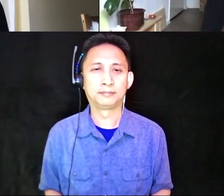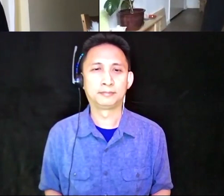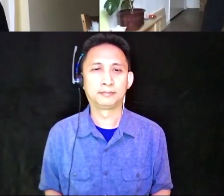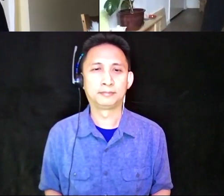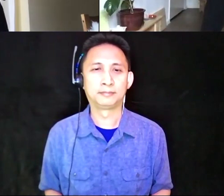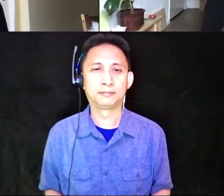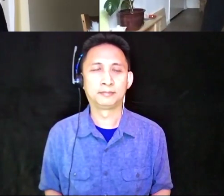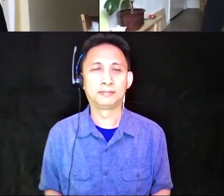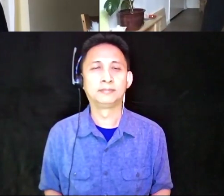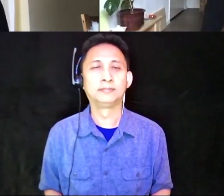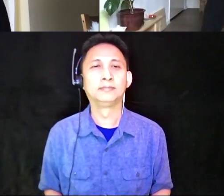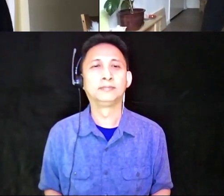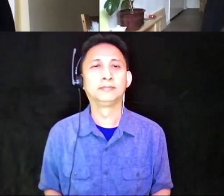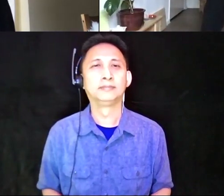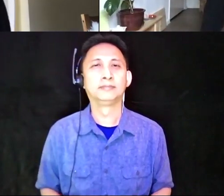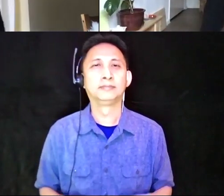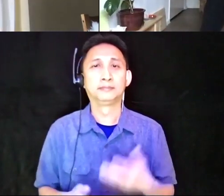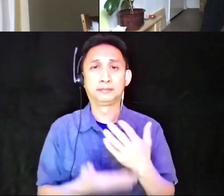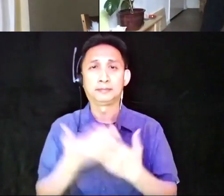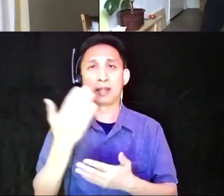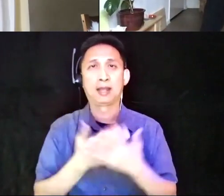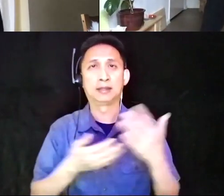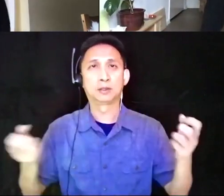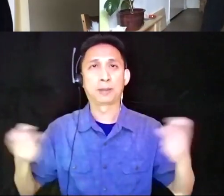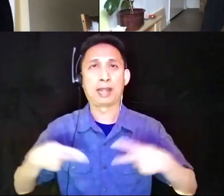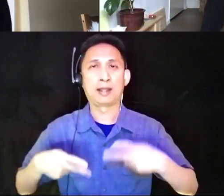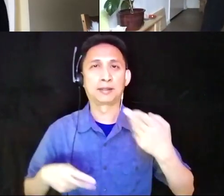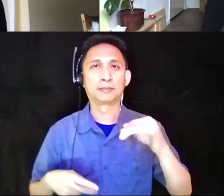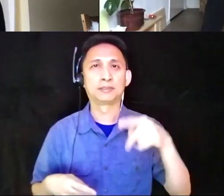And now the hands return to the hips,